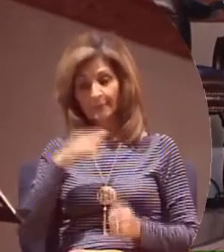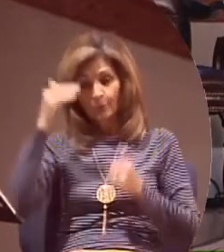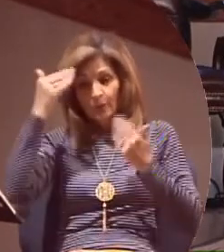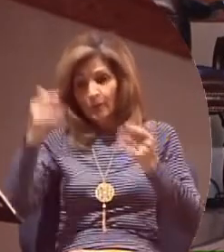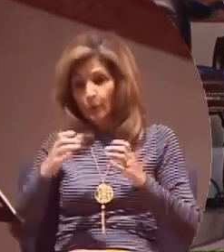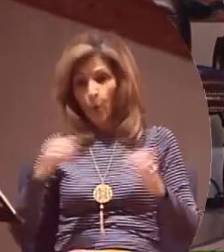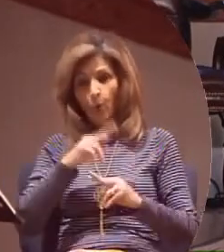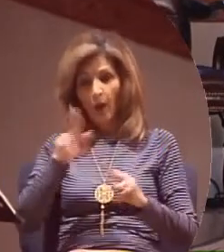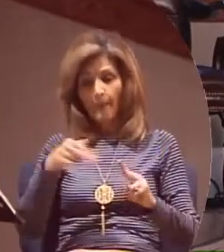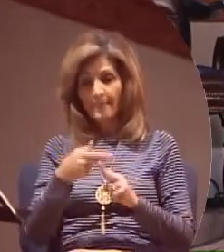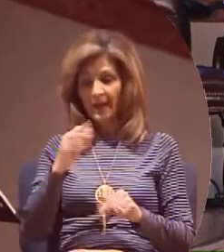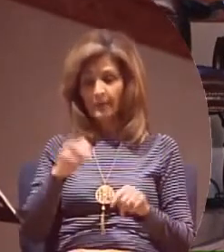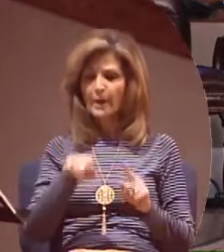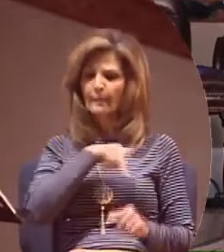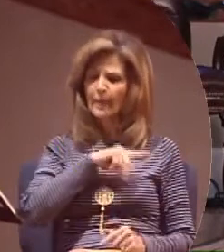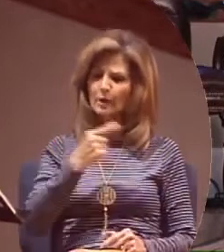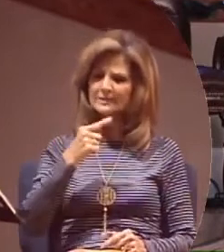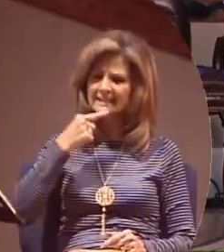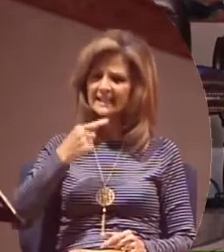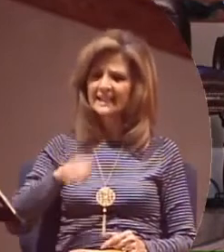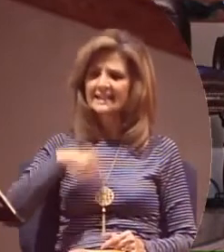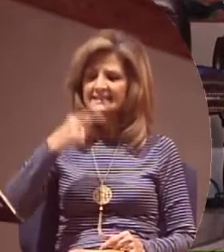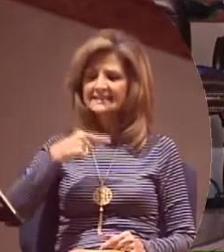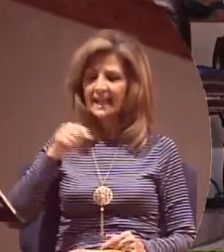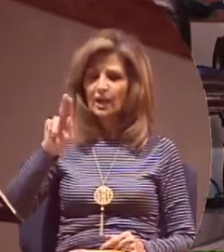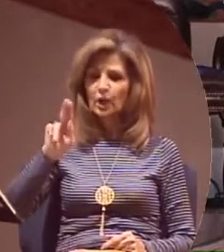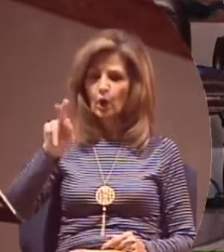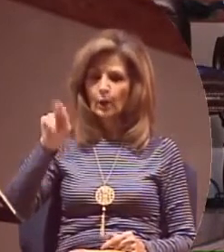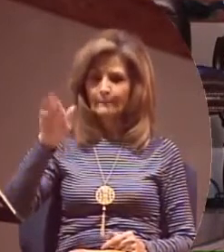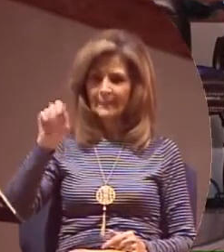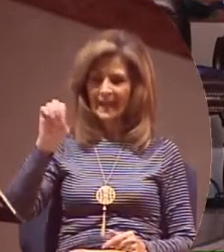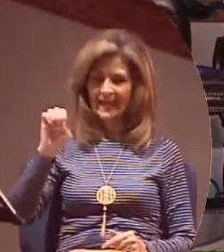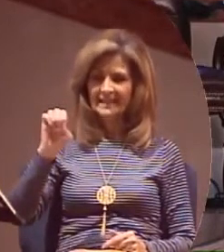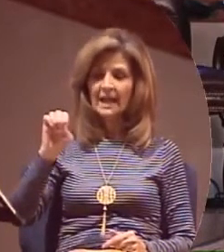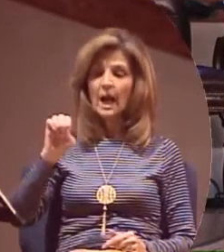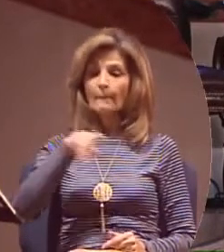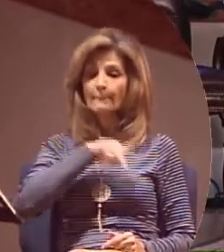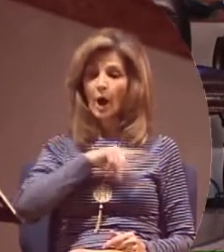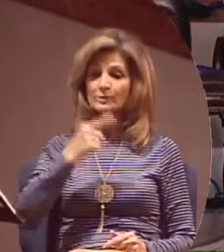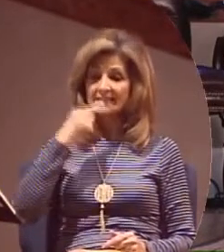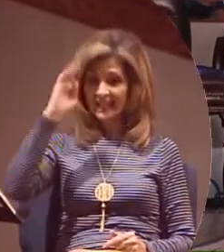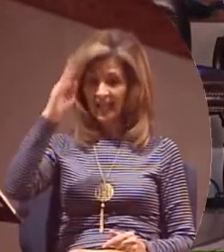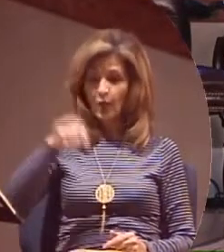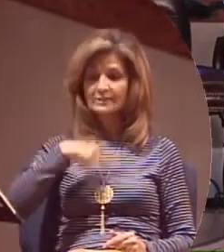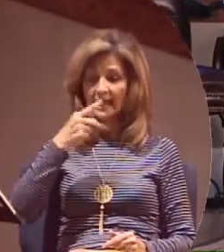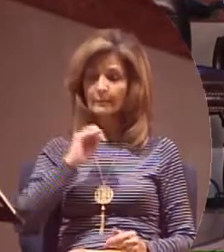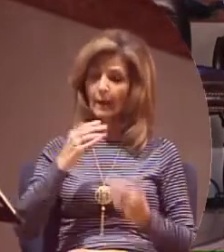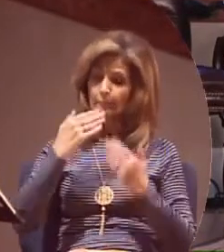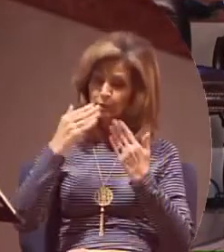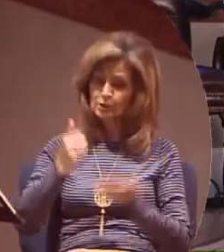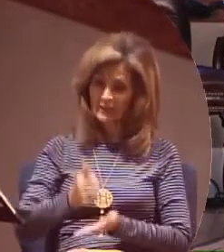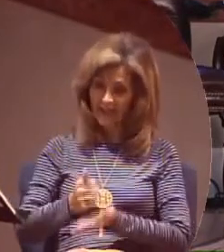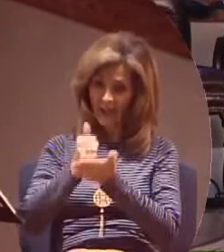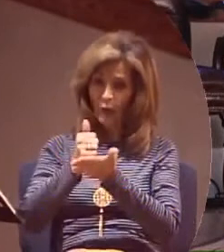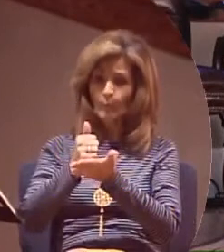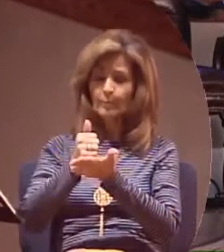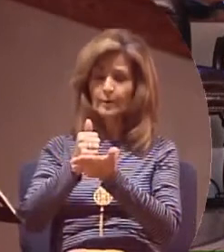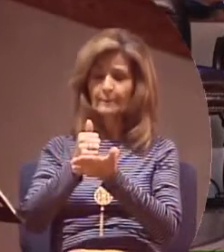But Paul simply said, hey, tell Urbane. Paul said, hello. Hey, tell him I appreciate the help that he